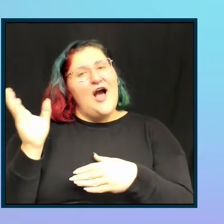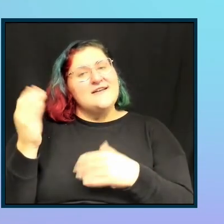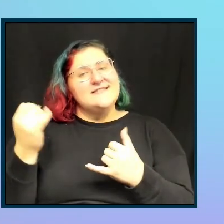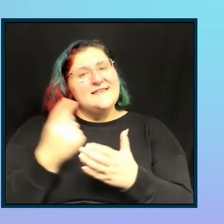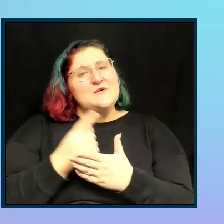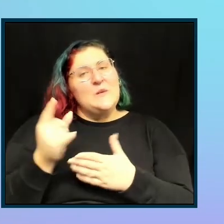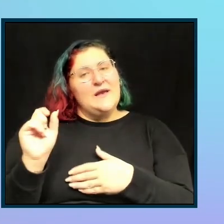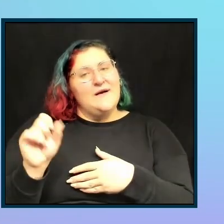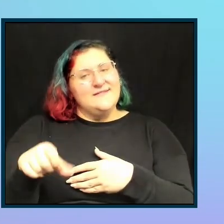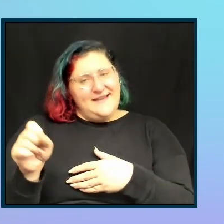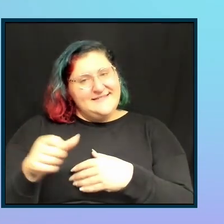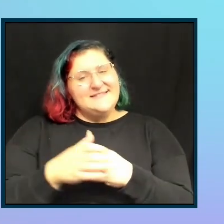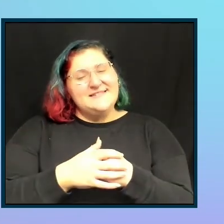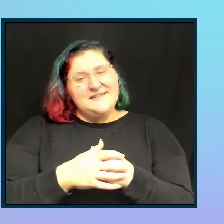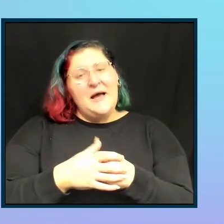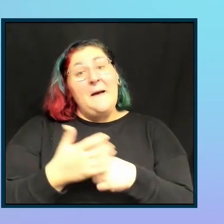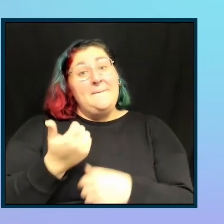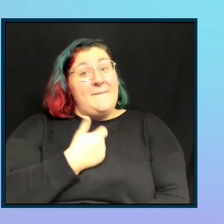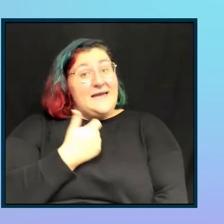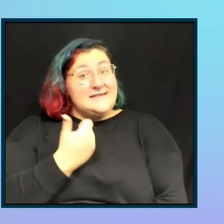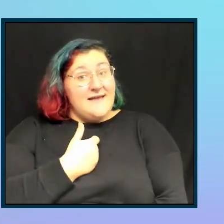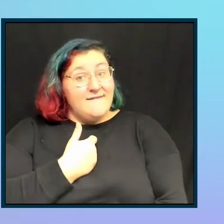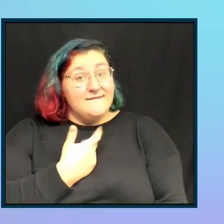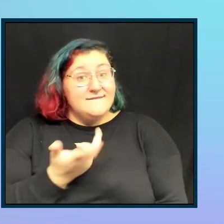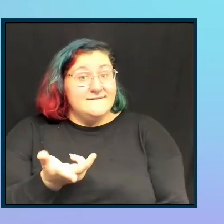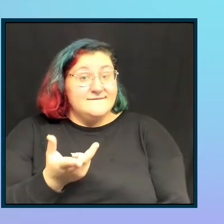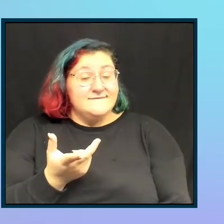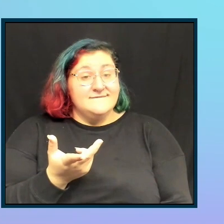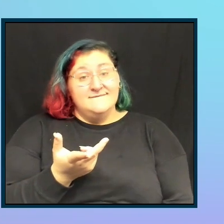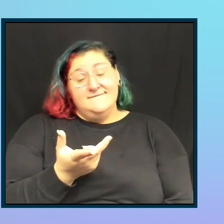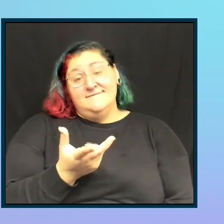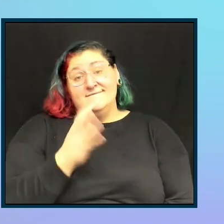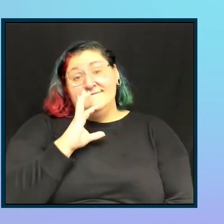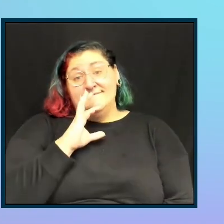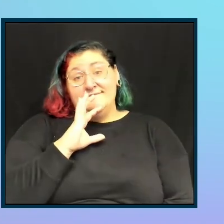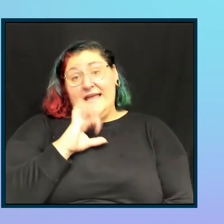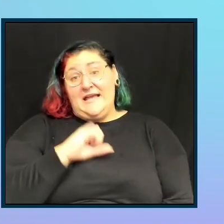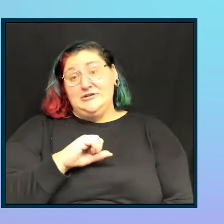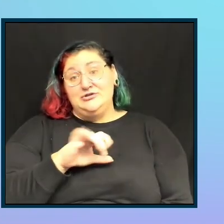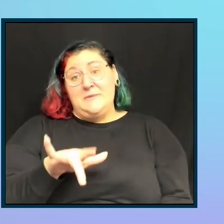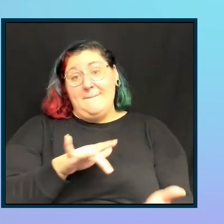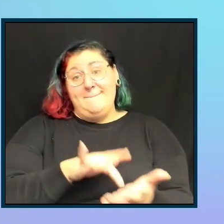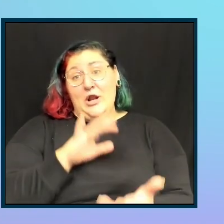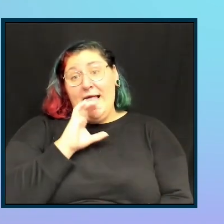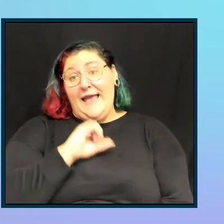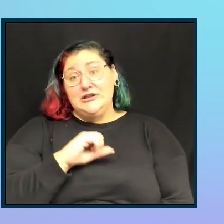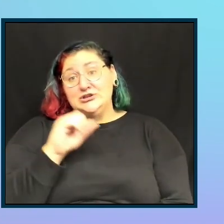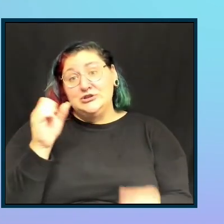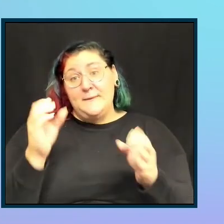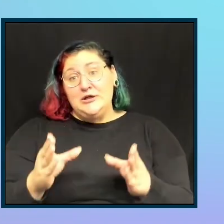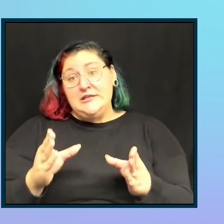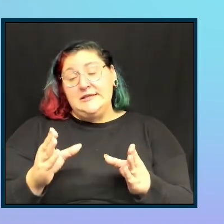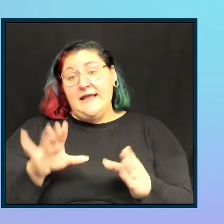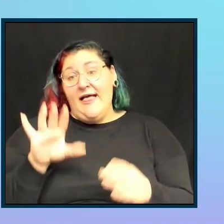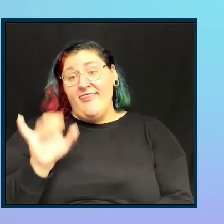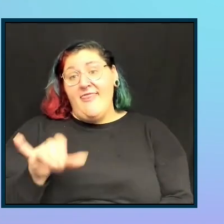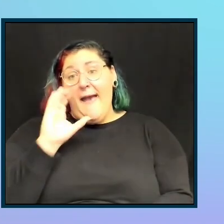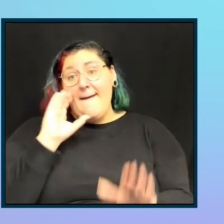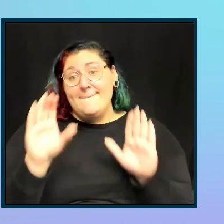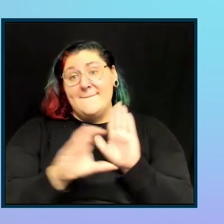has a blog and has a lot of educational content on it, we suddenly were getting a lot of traffic